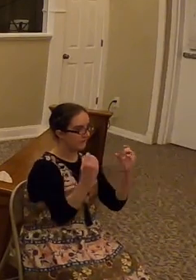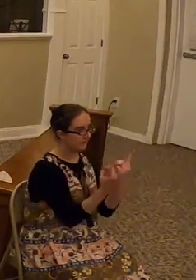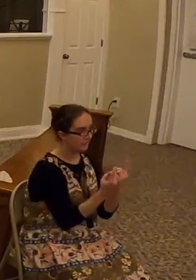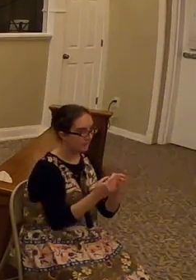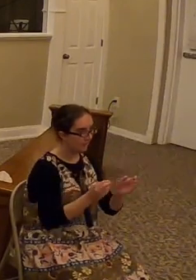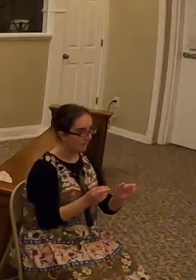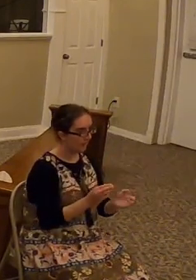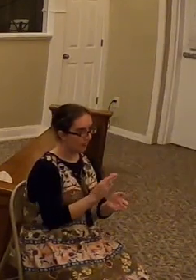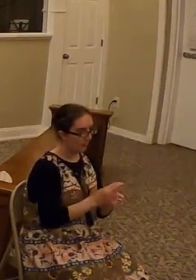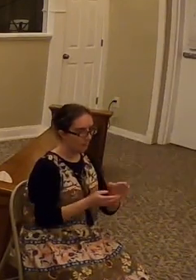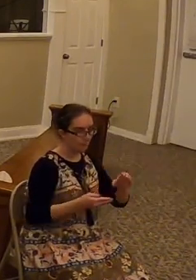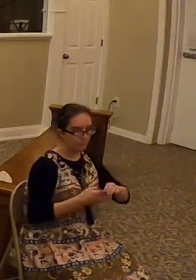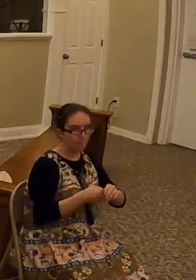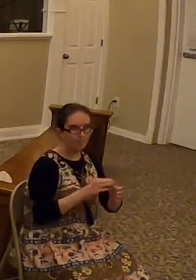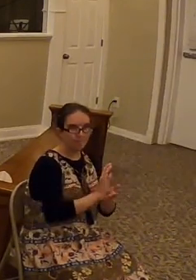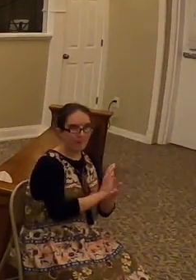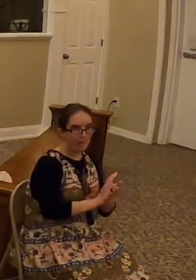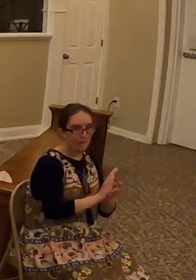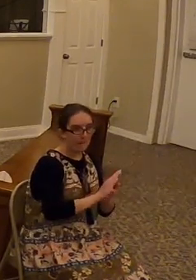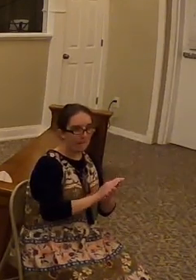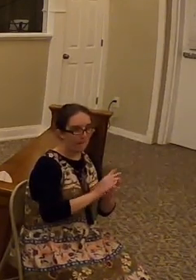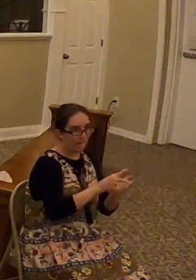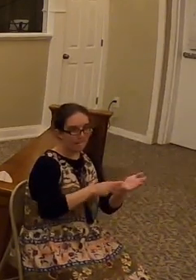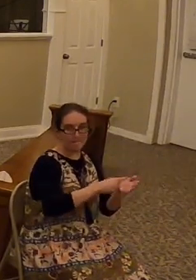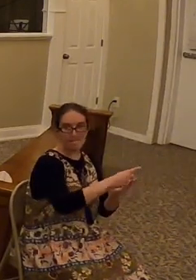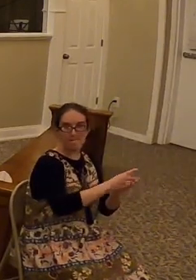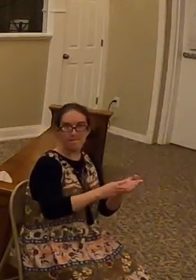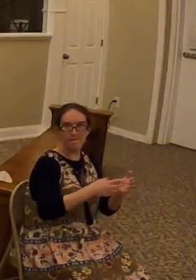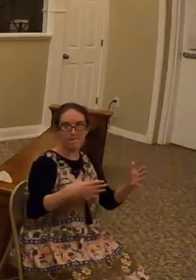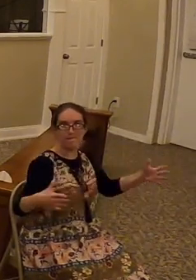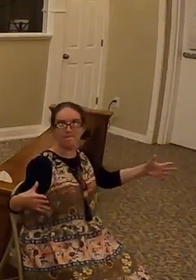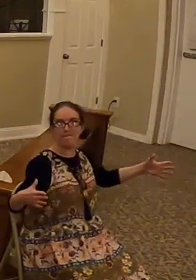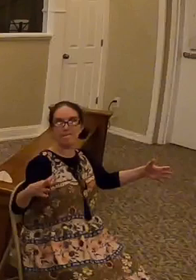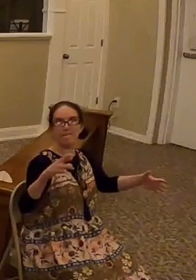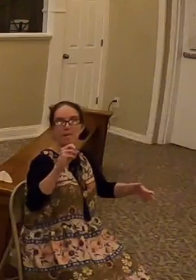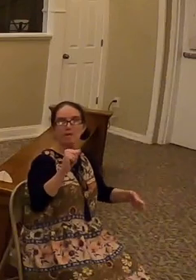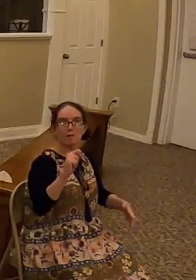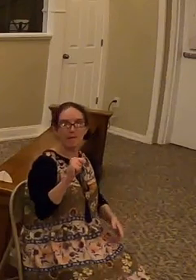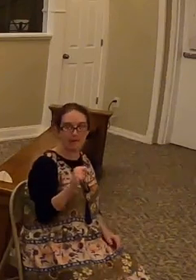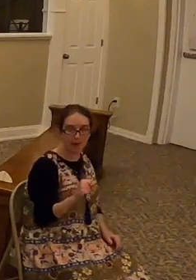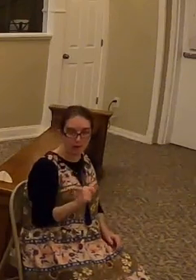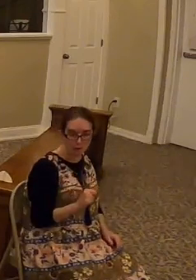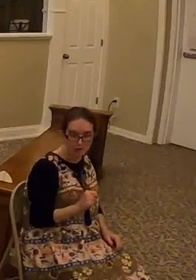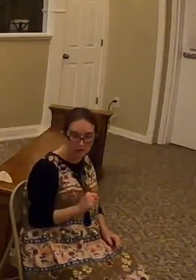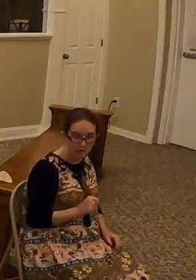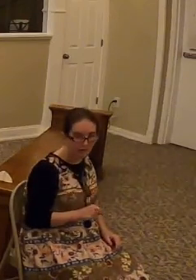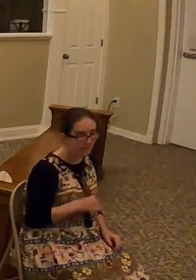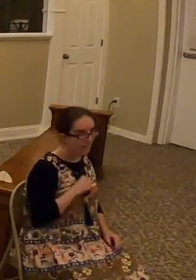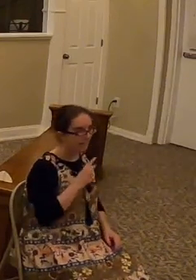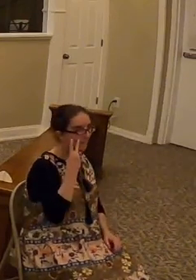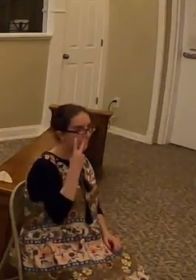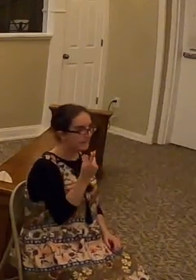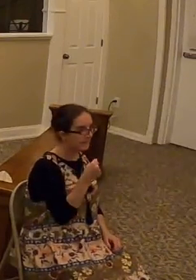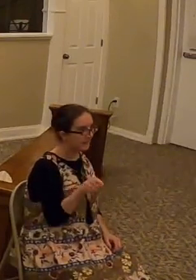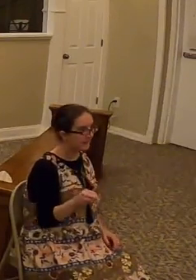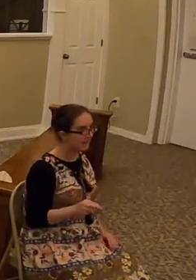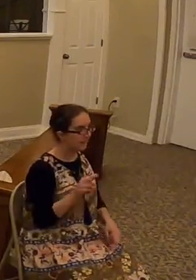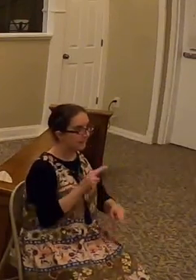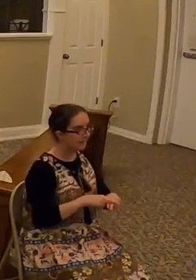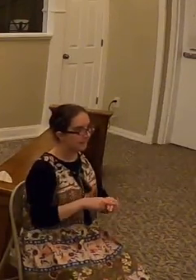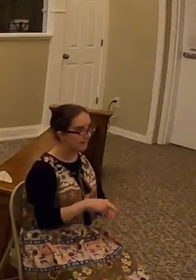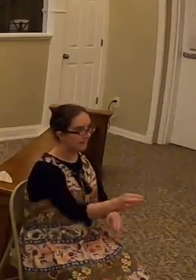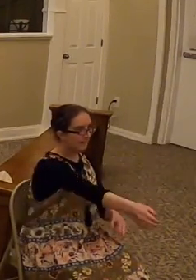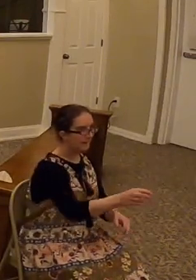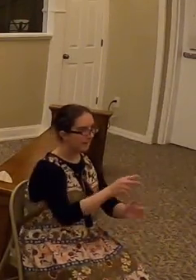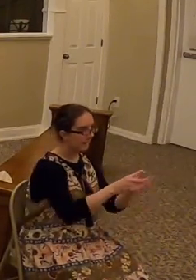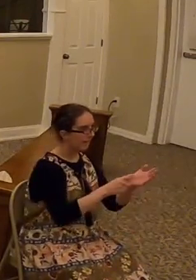man, they're baking cookies and pies, and man, they're making big old roast and all this stuff. And I can see them setting